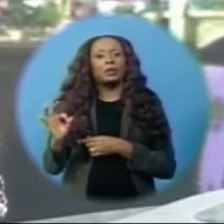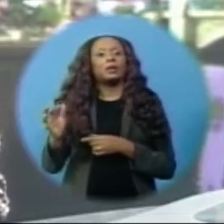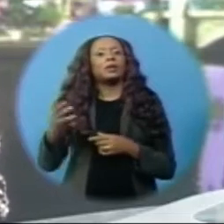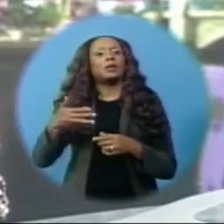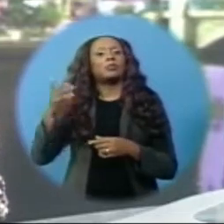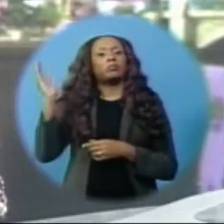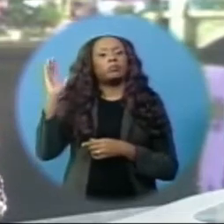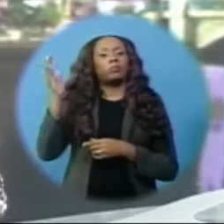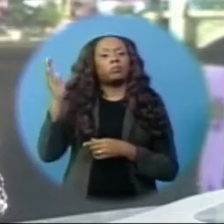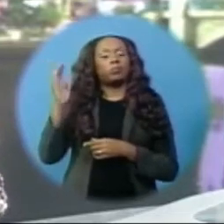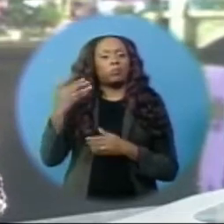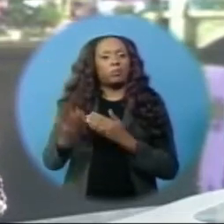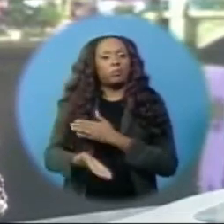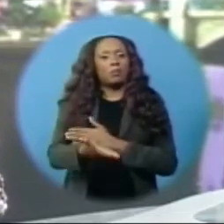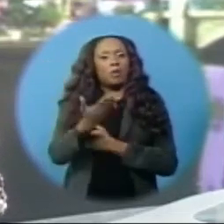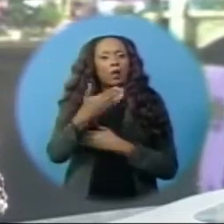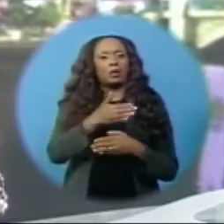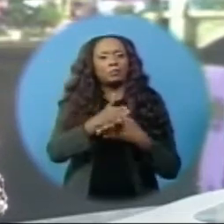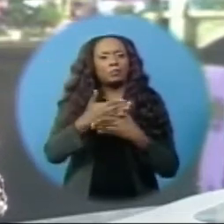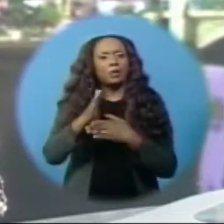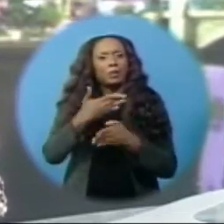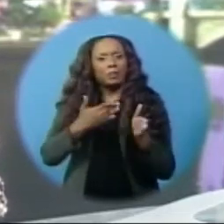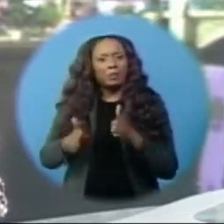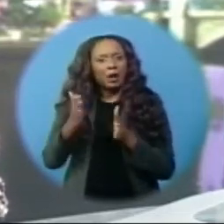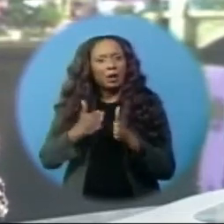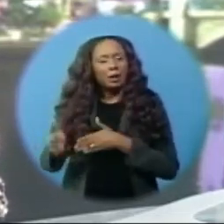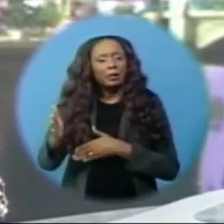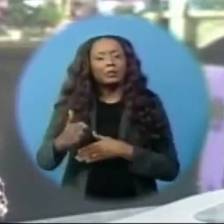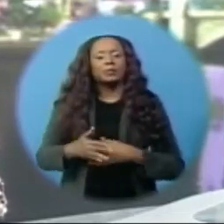this morning at a press conference to share plans for the event.